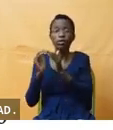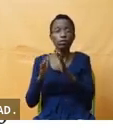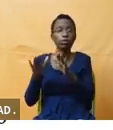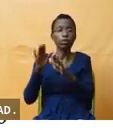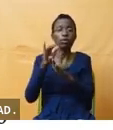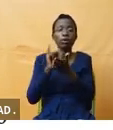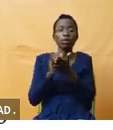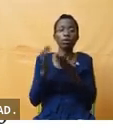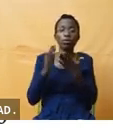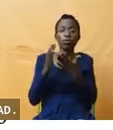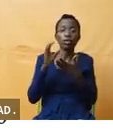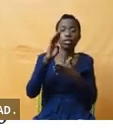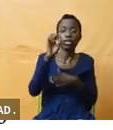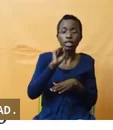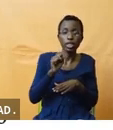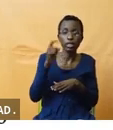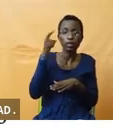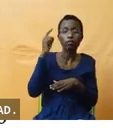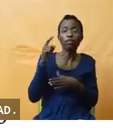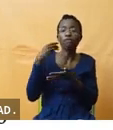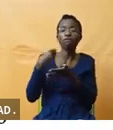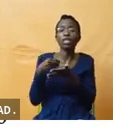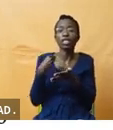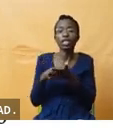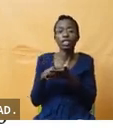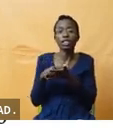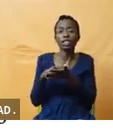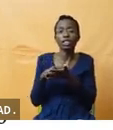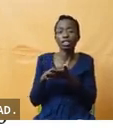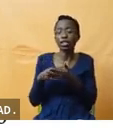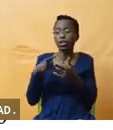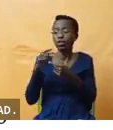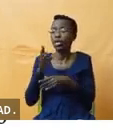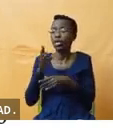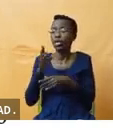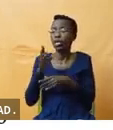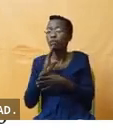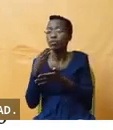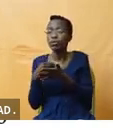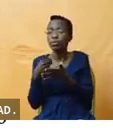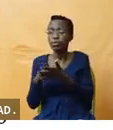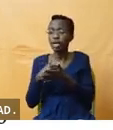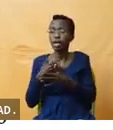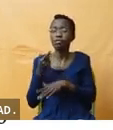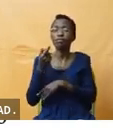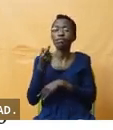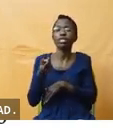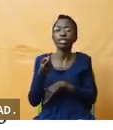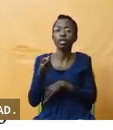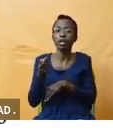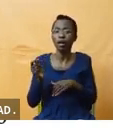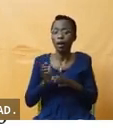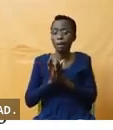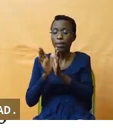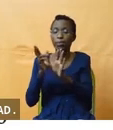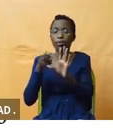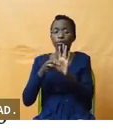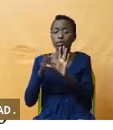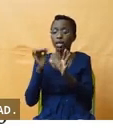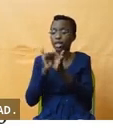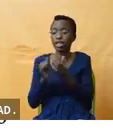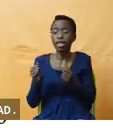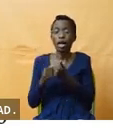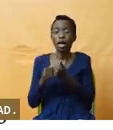for finance actually goes ahead and now borrows money, there is very little public participation that happens,